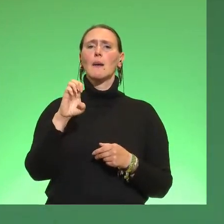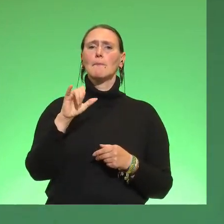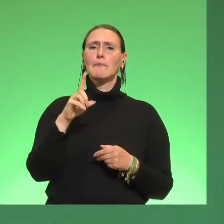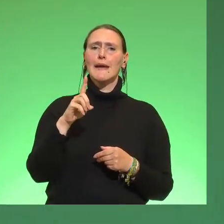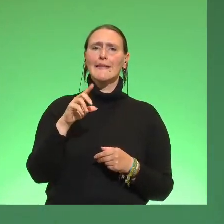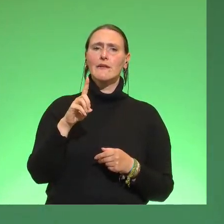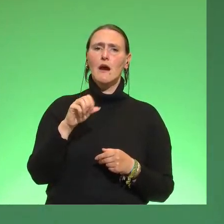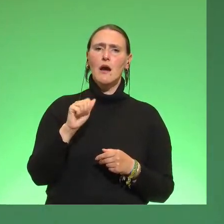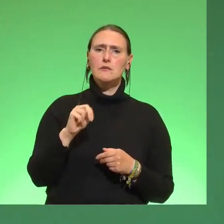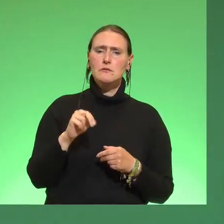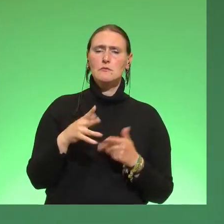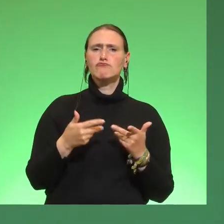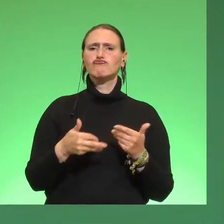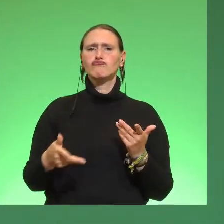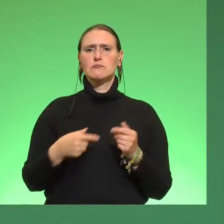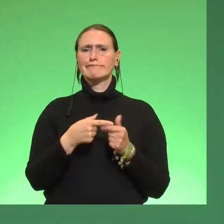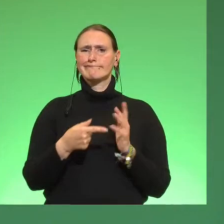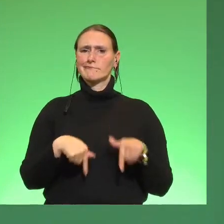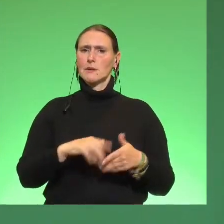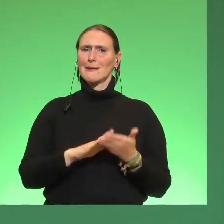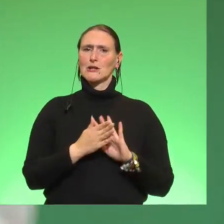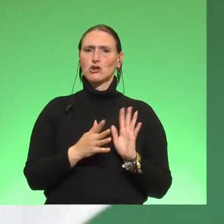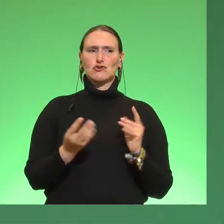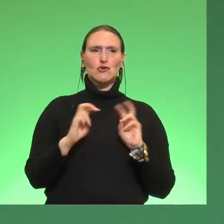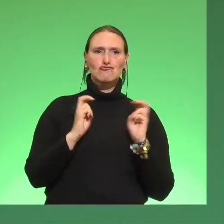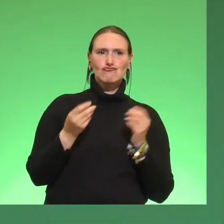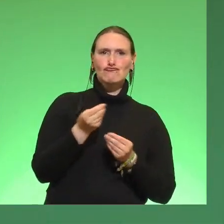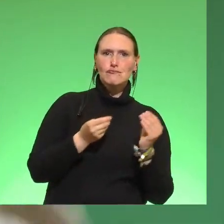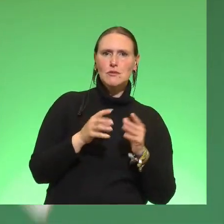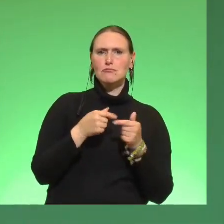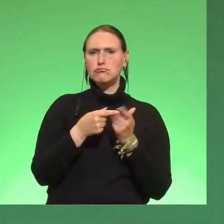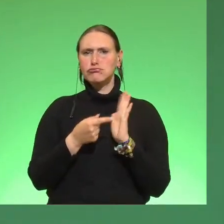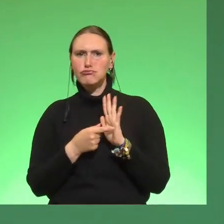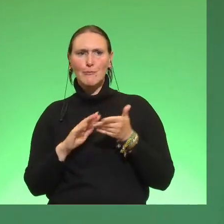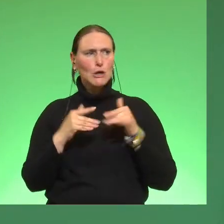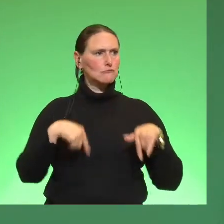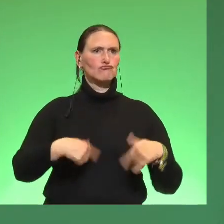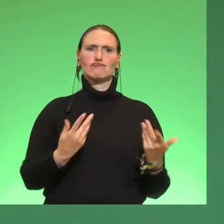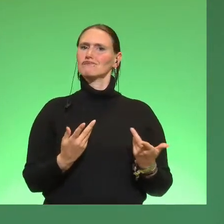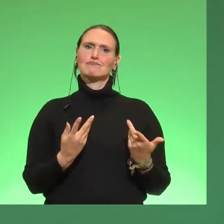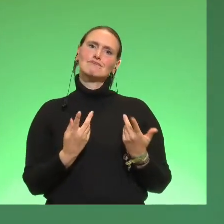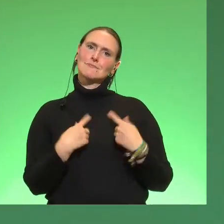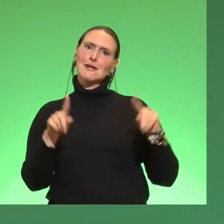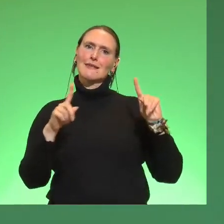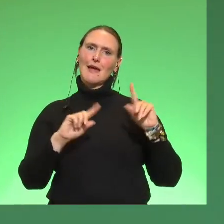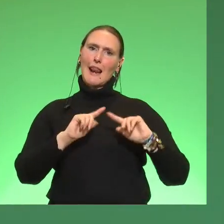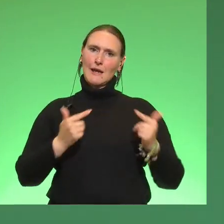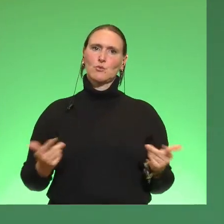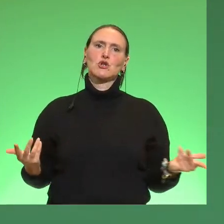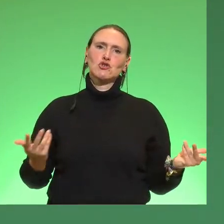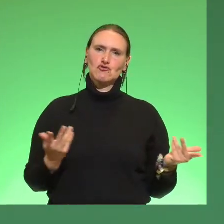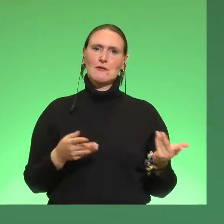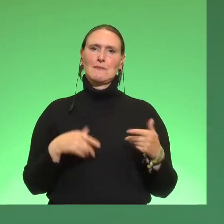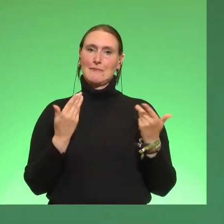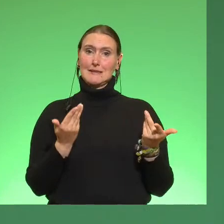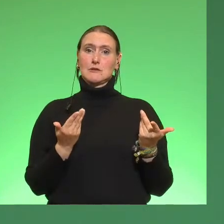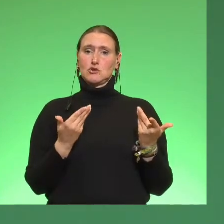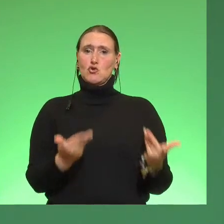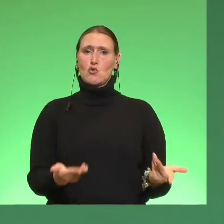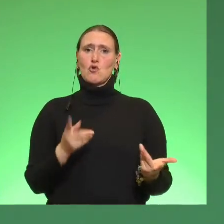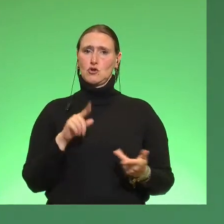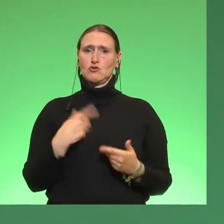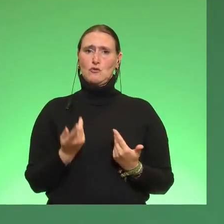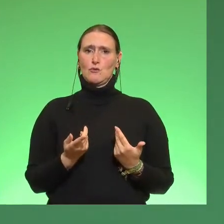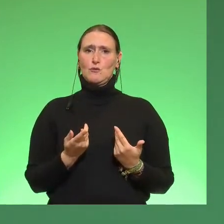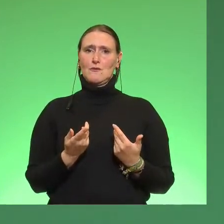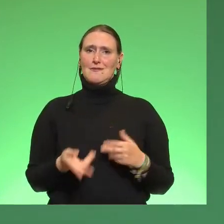is a way to not kind of like be forced in this double bind of empire. It